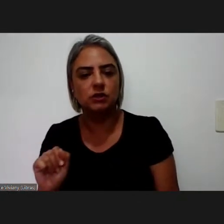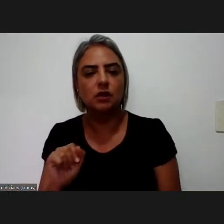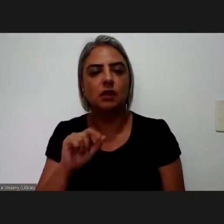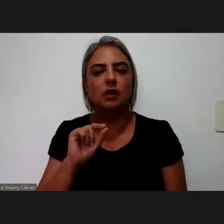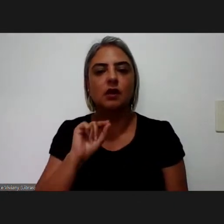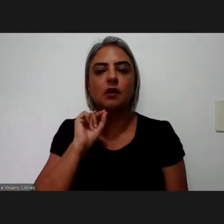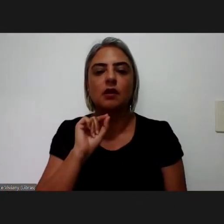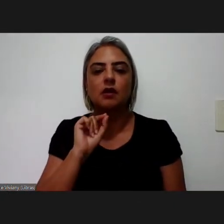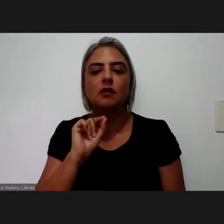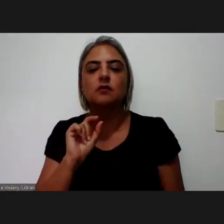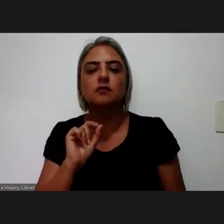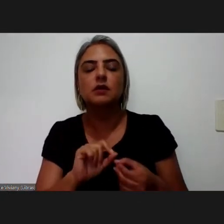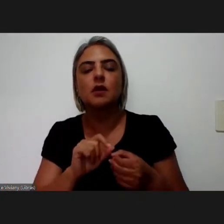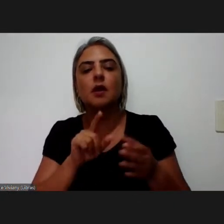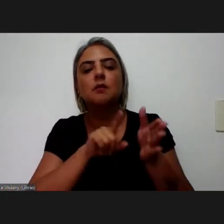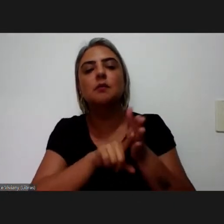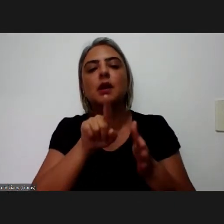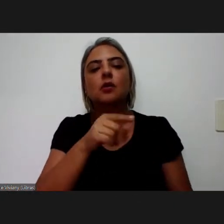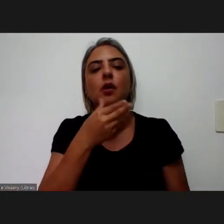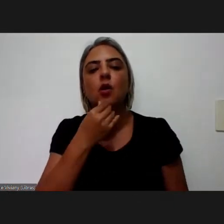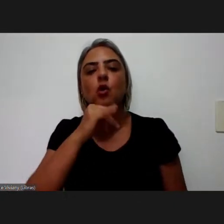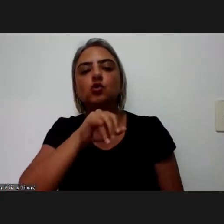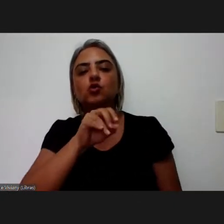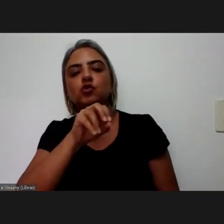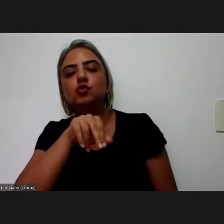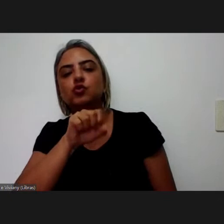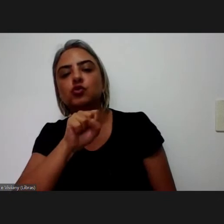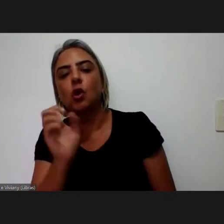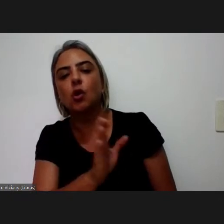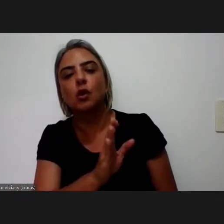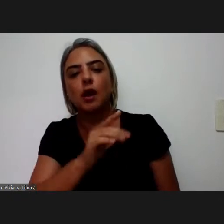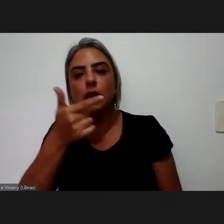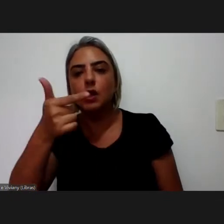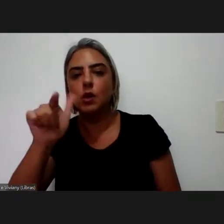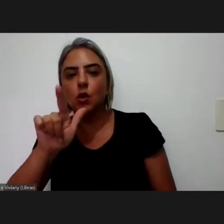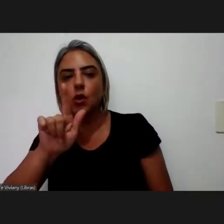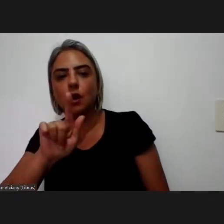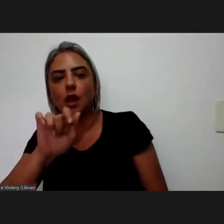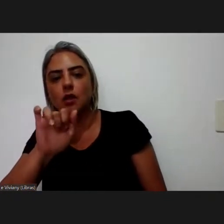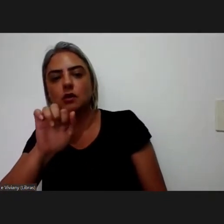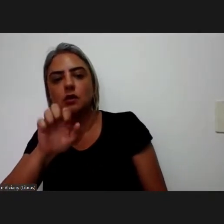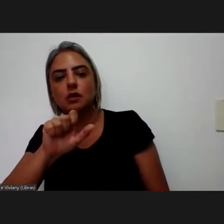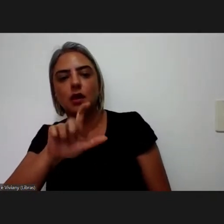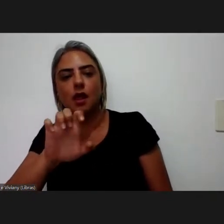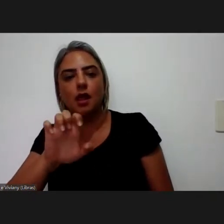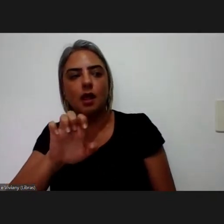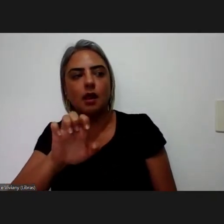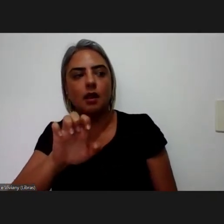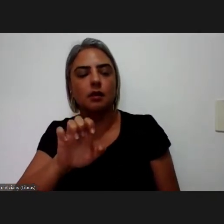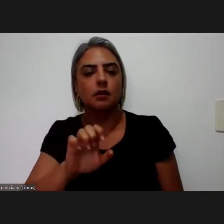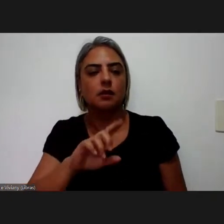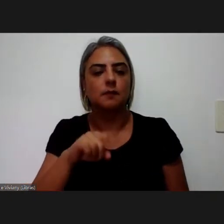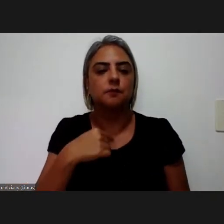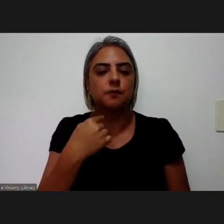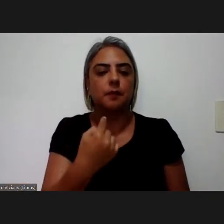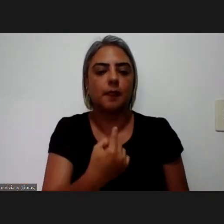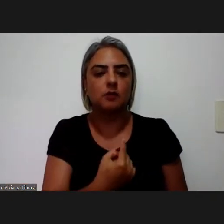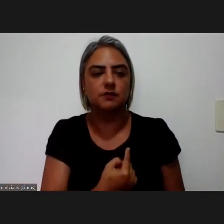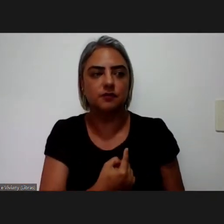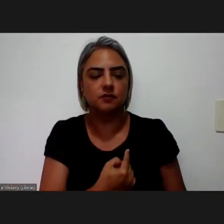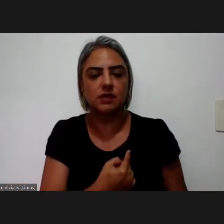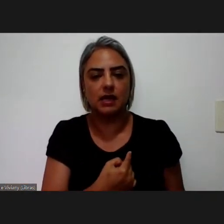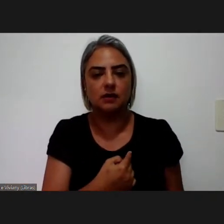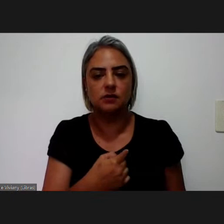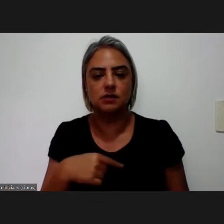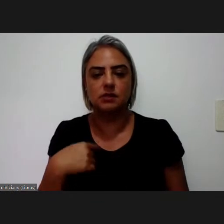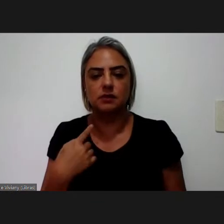finalize the table today. I would like to make a question to Jonas and another to Gisele. So